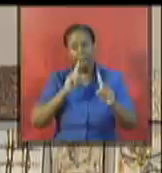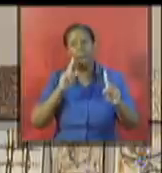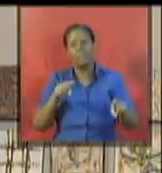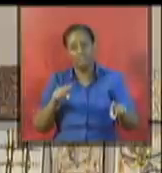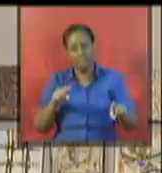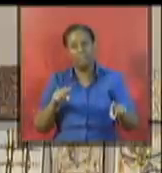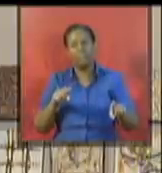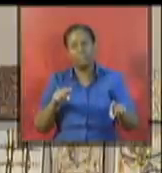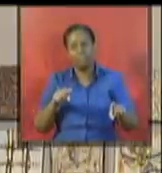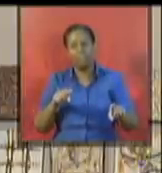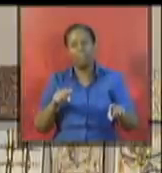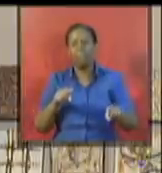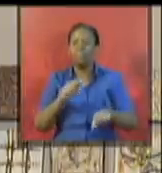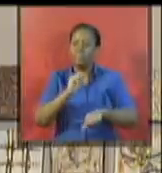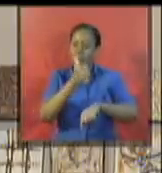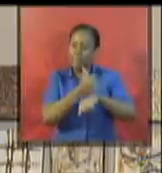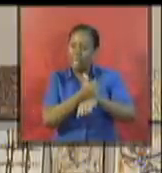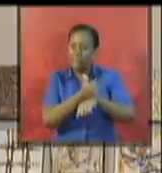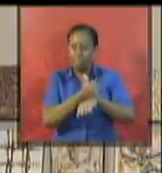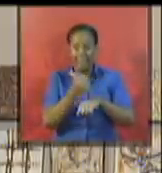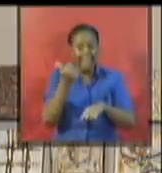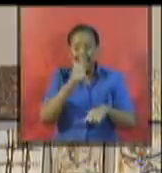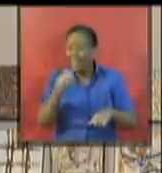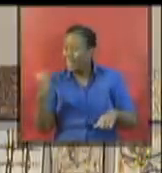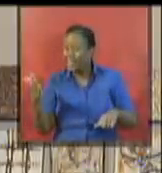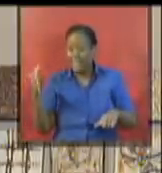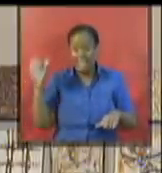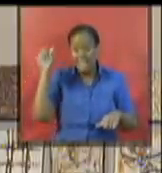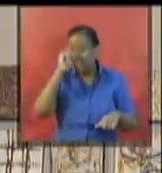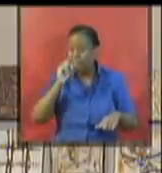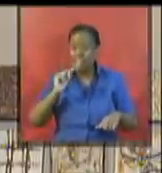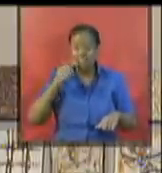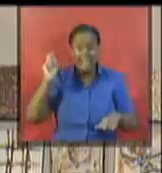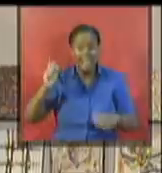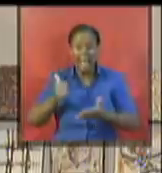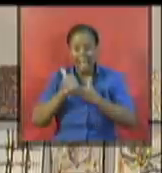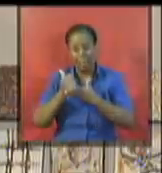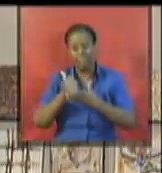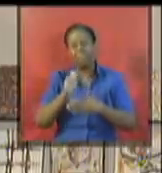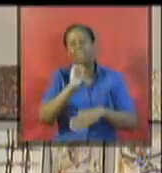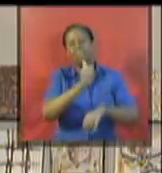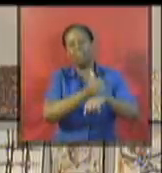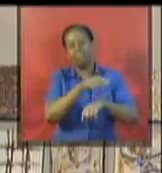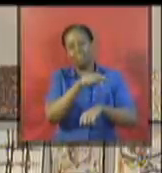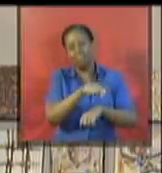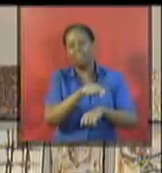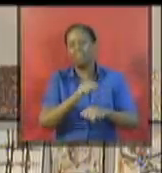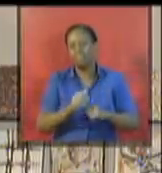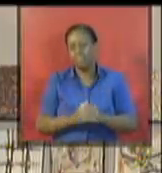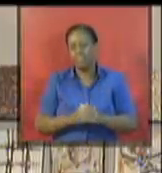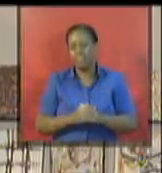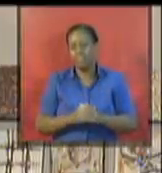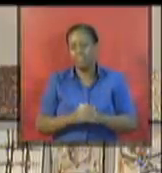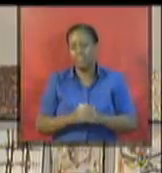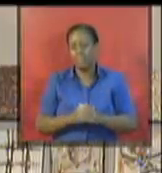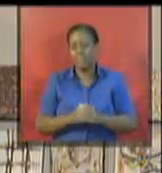urgent need of clinical patients. And that's that differentiation that I tried to make this morning between our large routine sampling